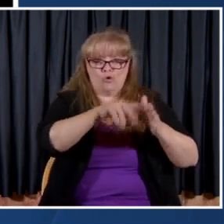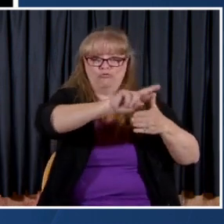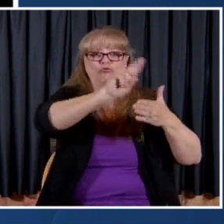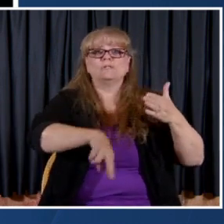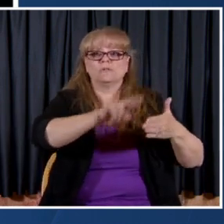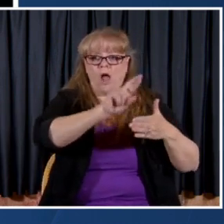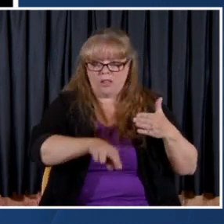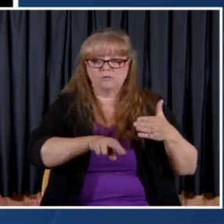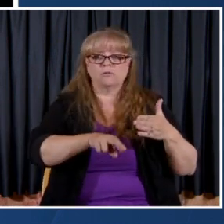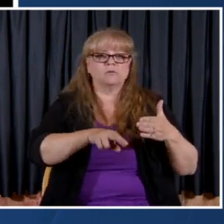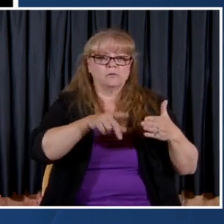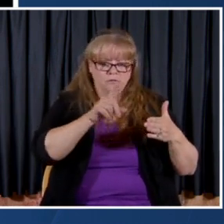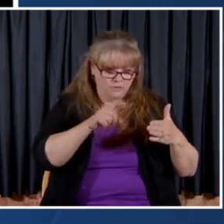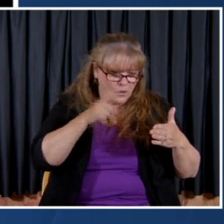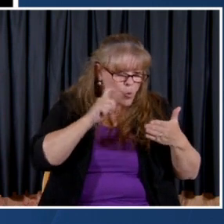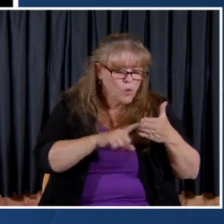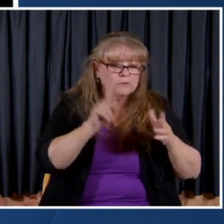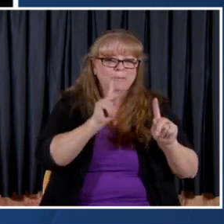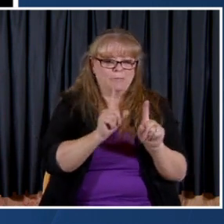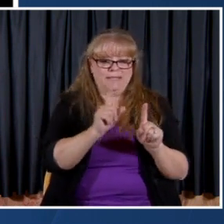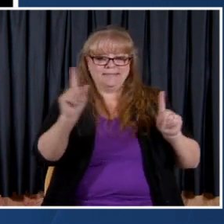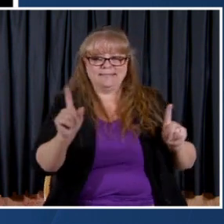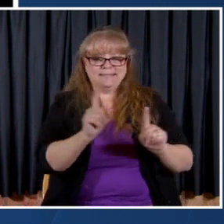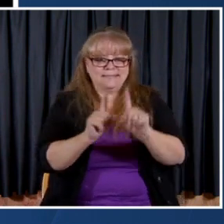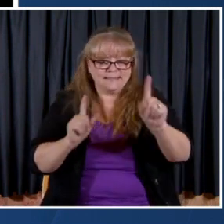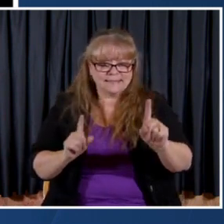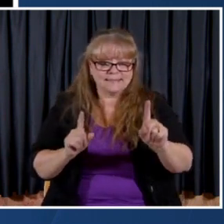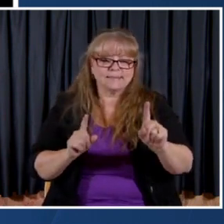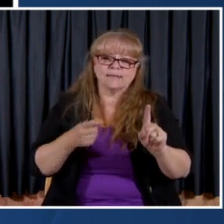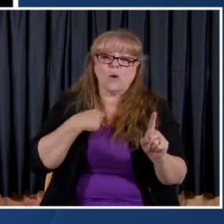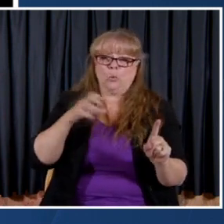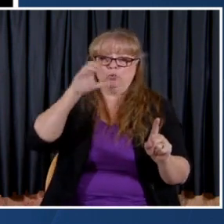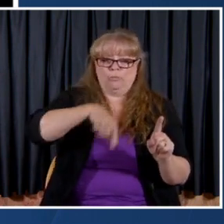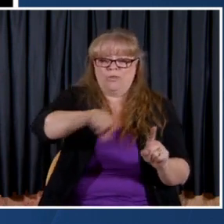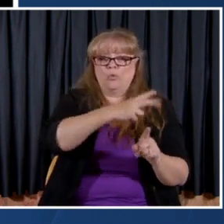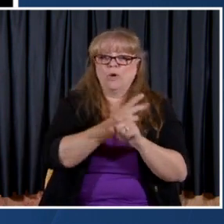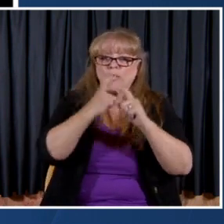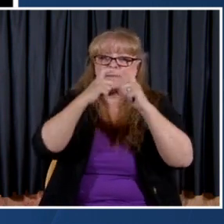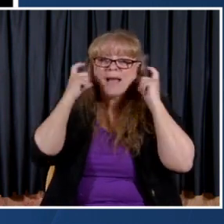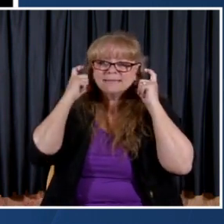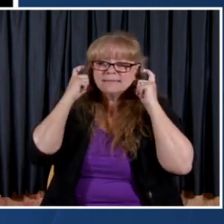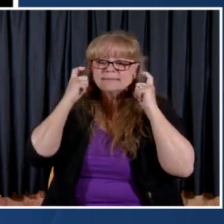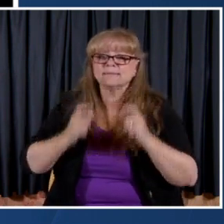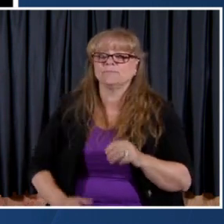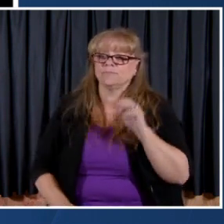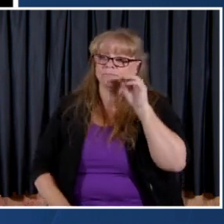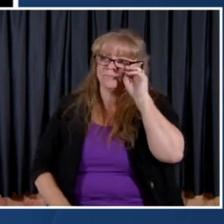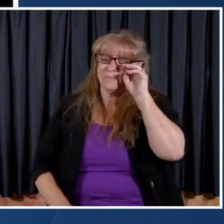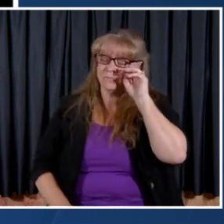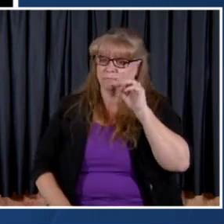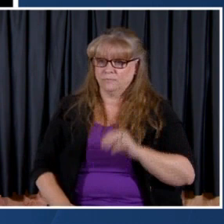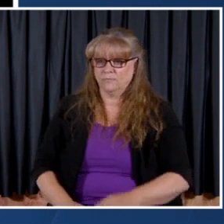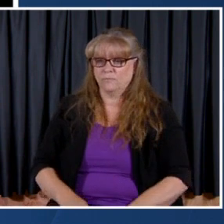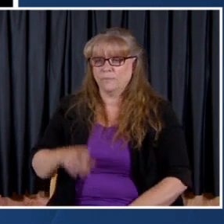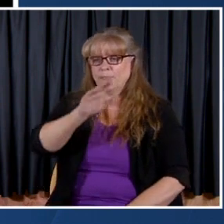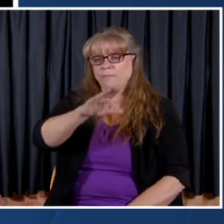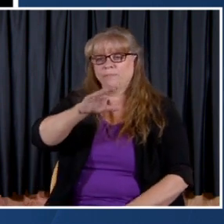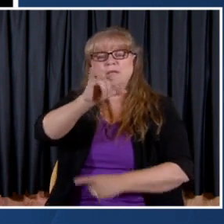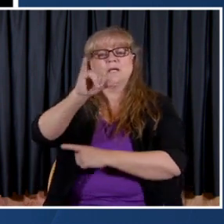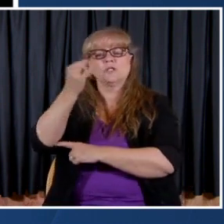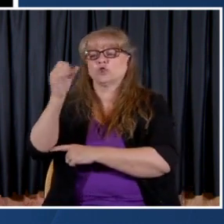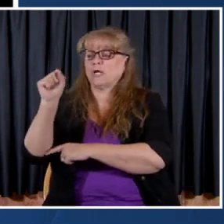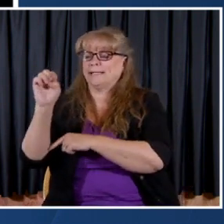Hi, Governor. Jesse at the Colorado Sun. You've said that you're going to be monitoring the data closely to determine next steps and see if